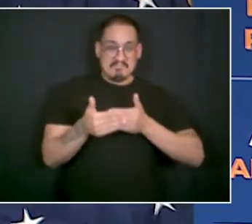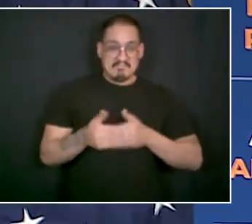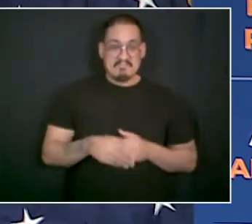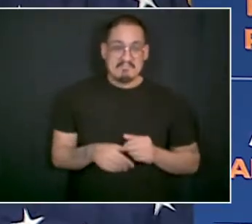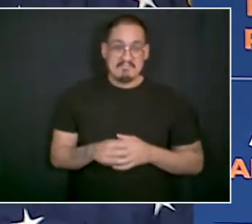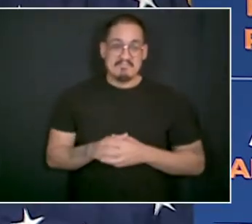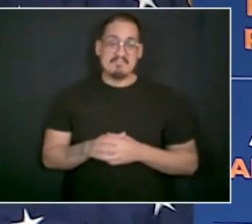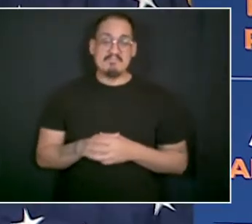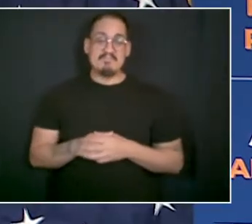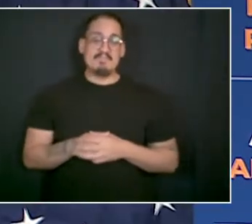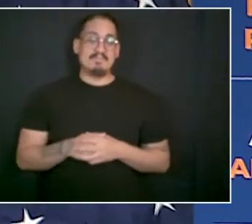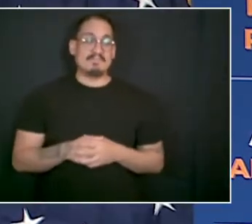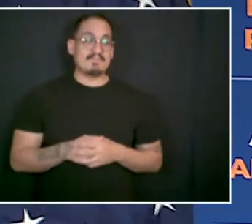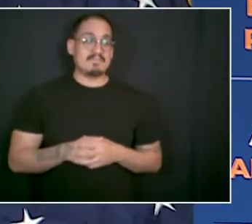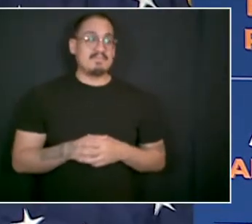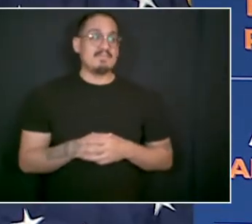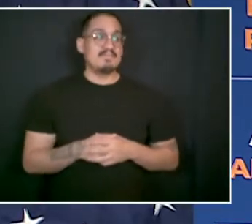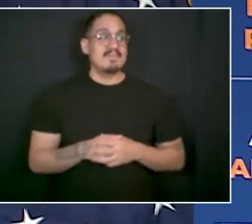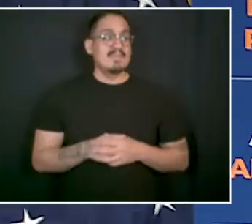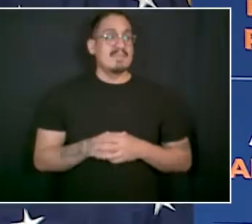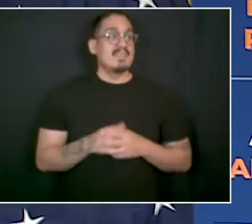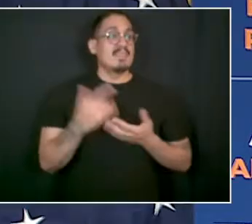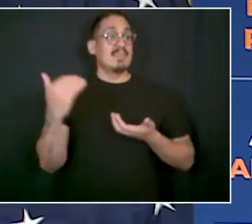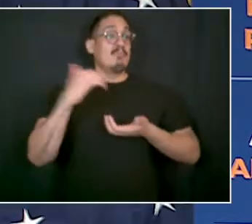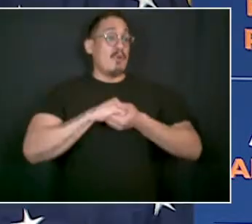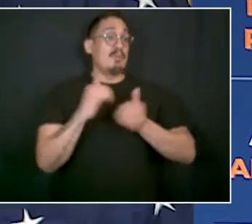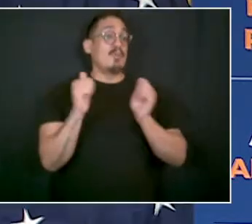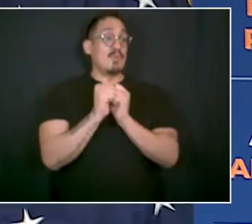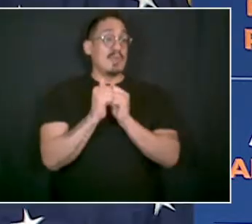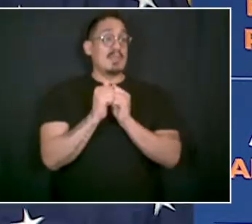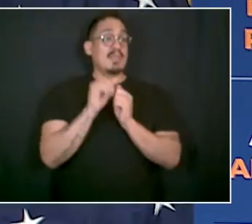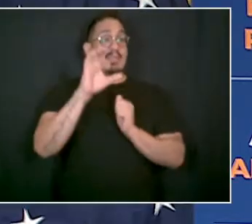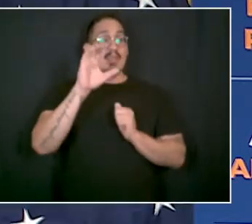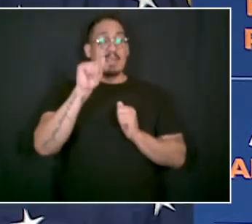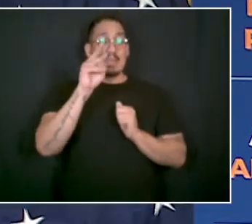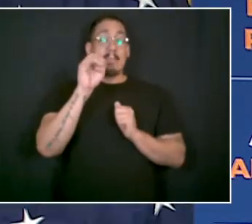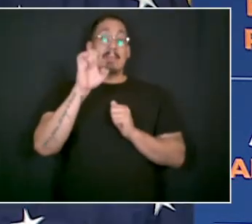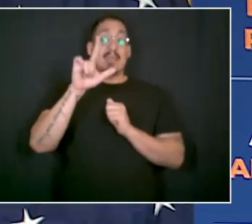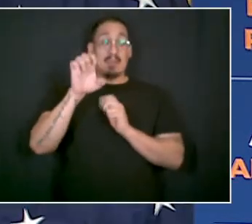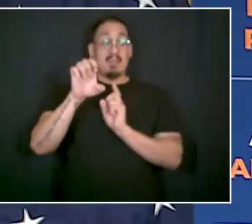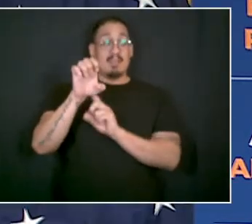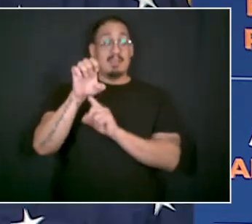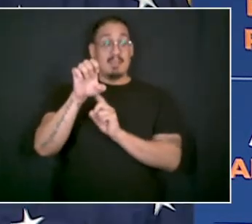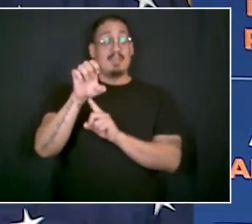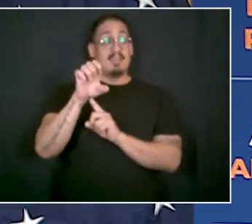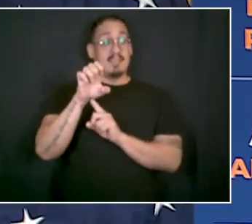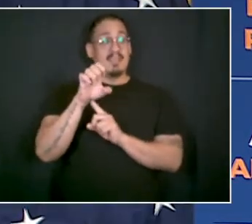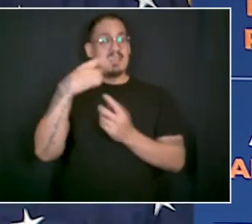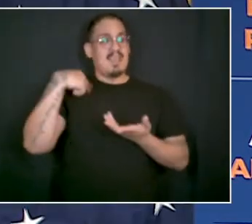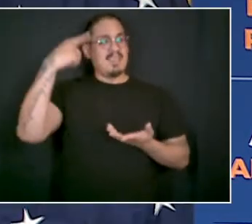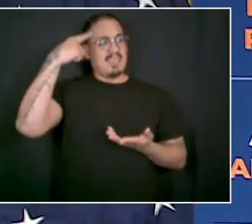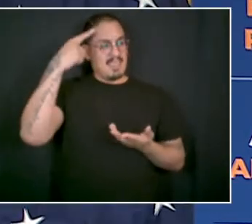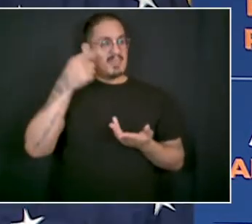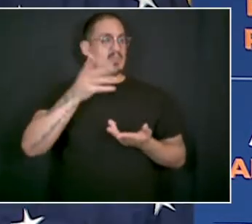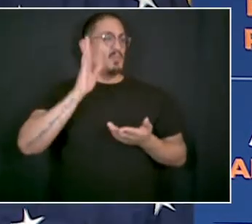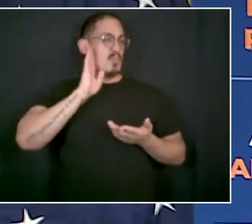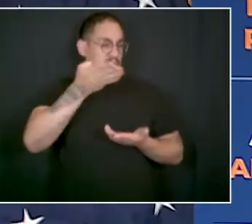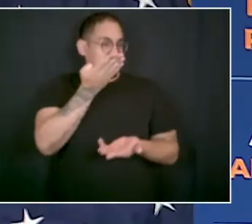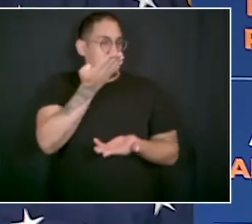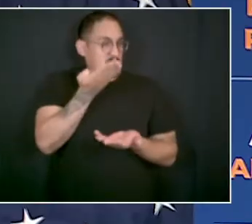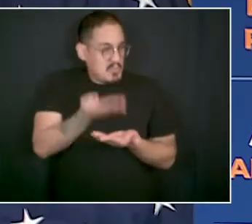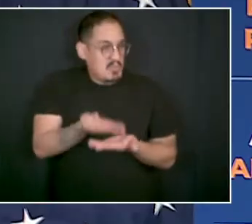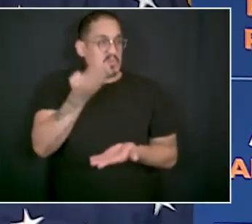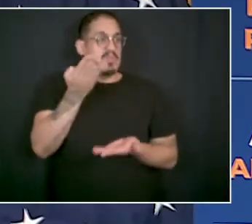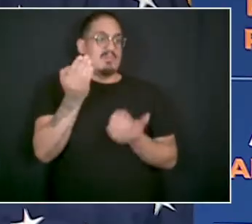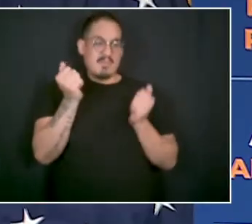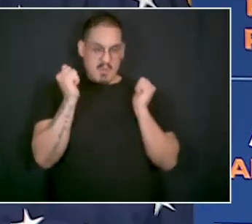who, I think history is going to be kind to Camille, and what she was able, just a steady hand at the